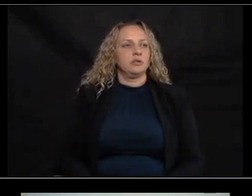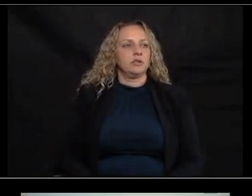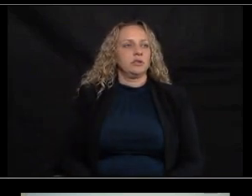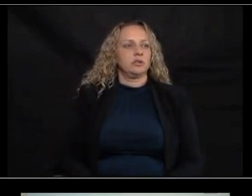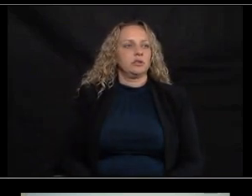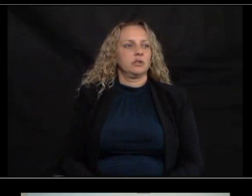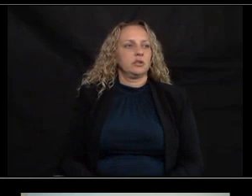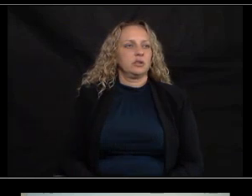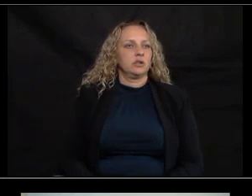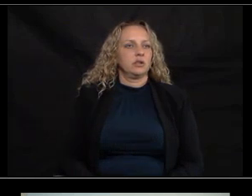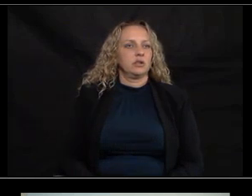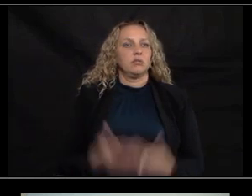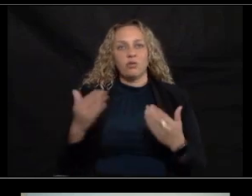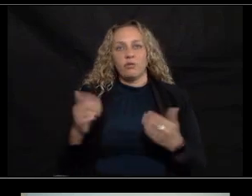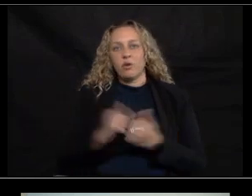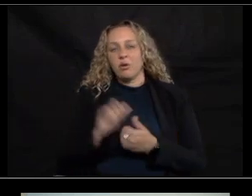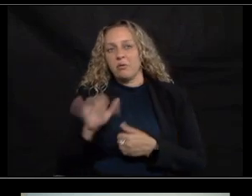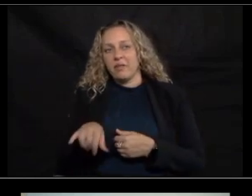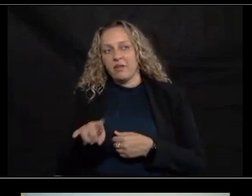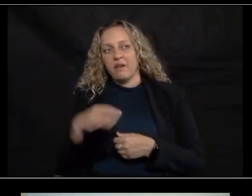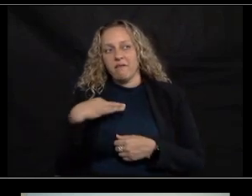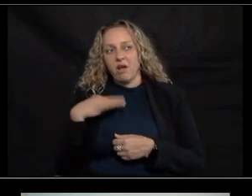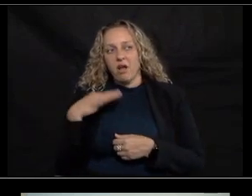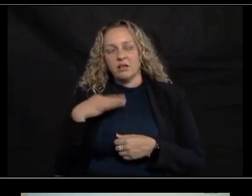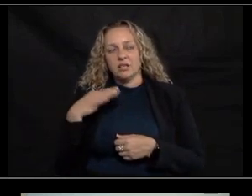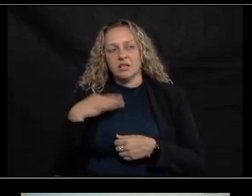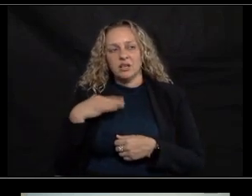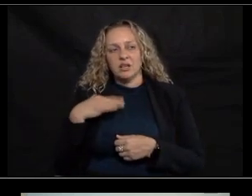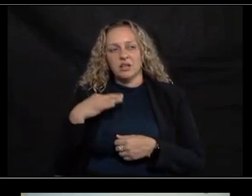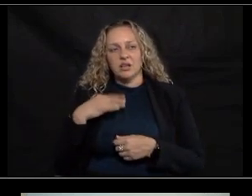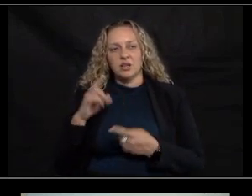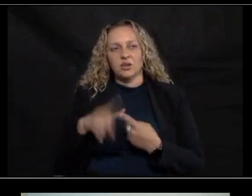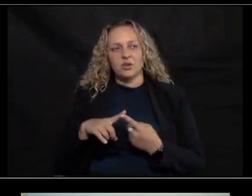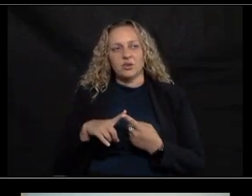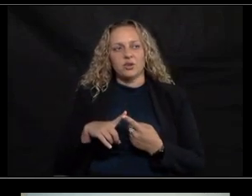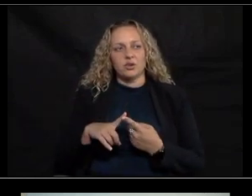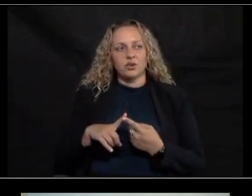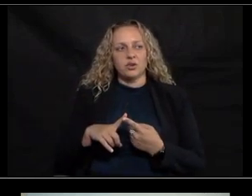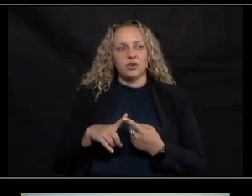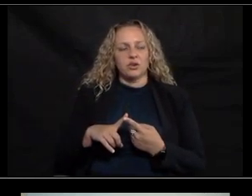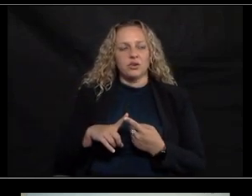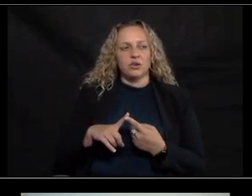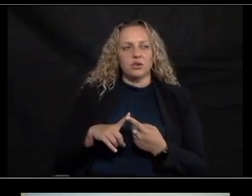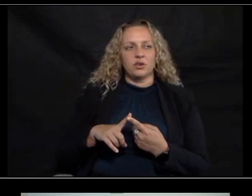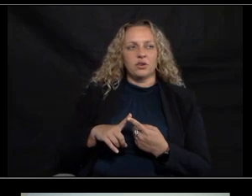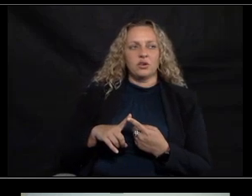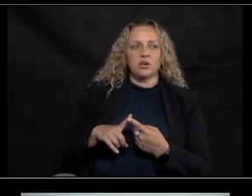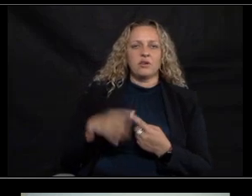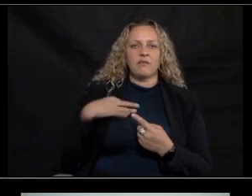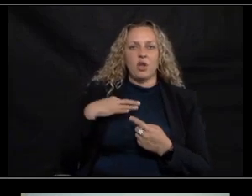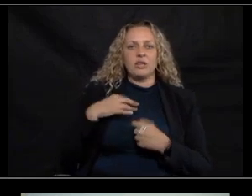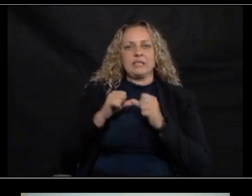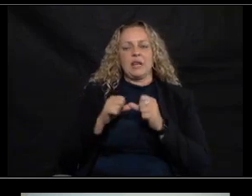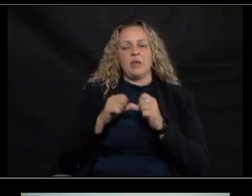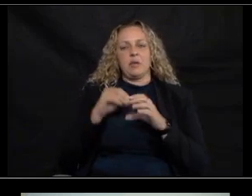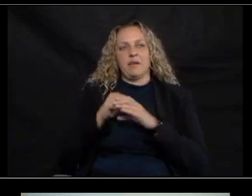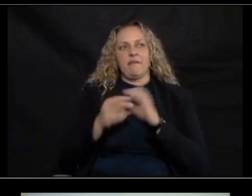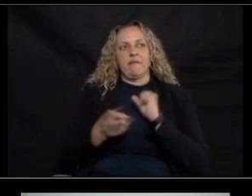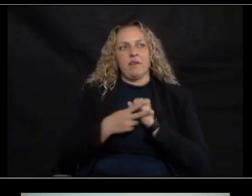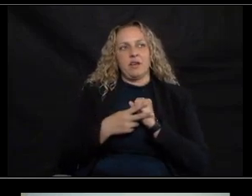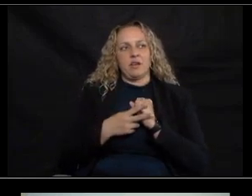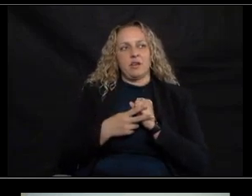Like this, Mayor, to move forward with the voluntary to develop a voluntary sustainability fund. I know you mentioned it, but